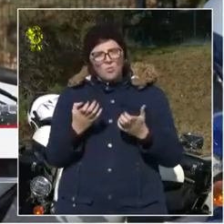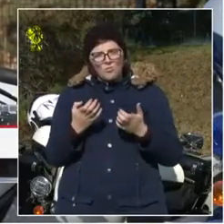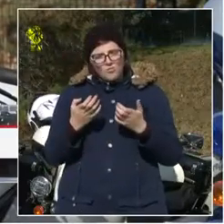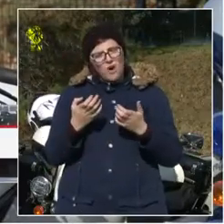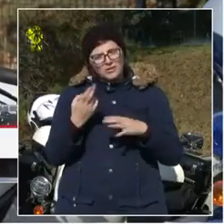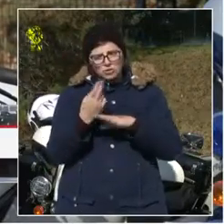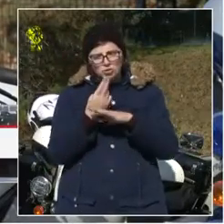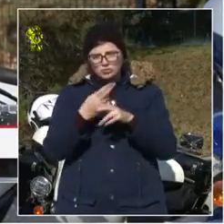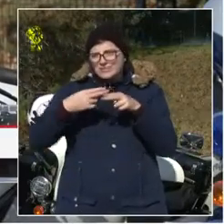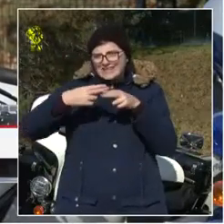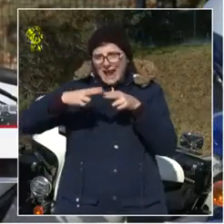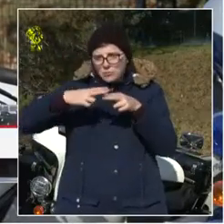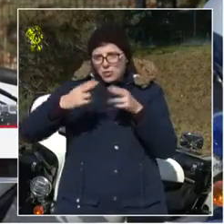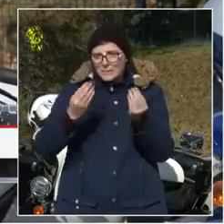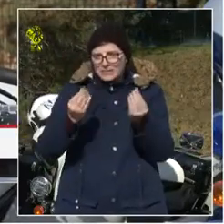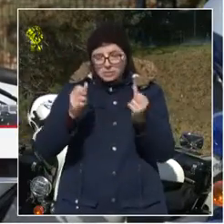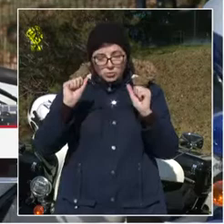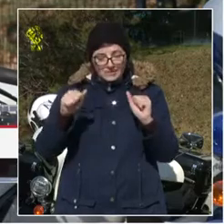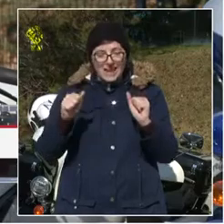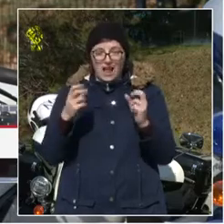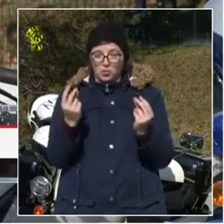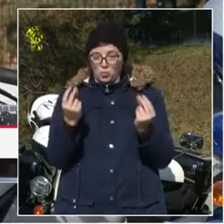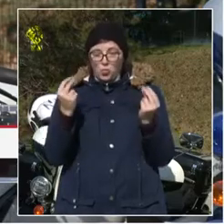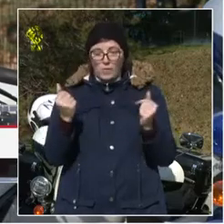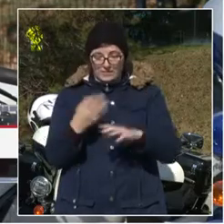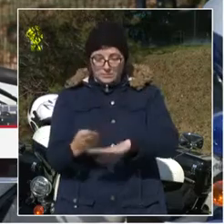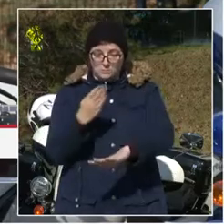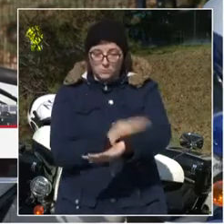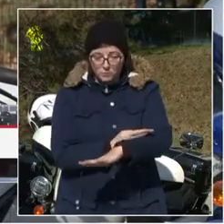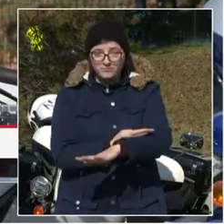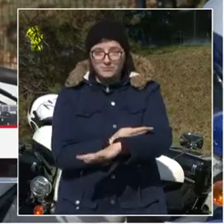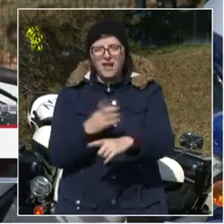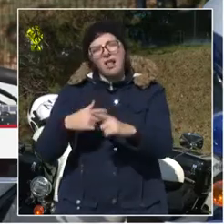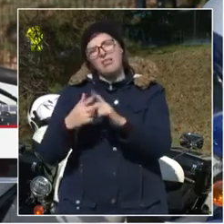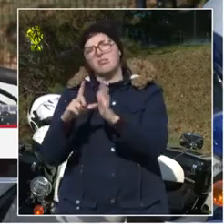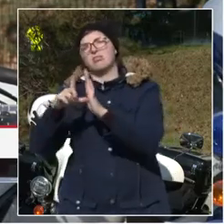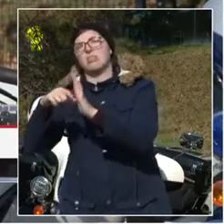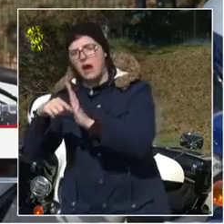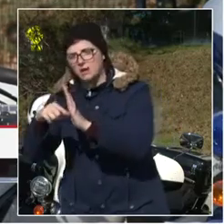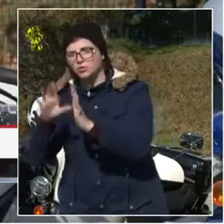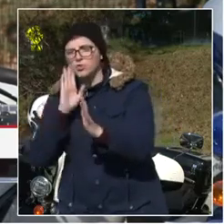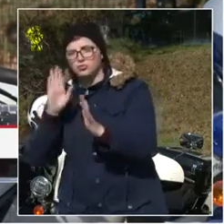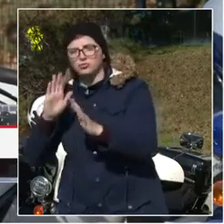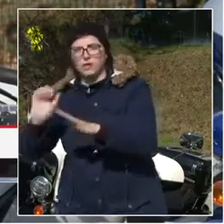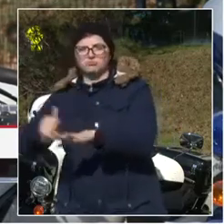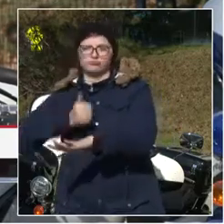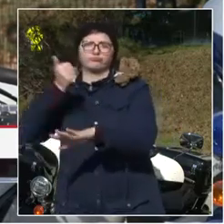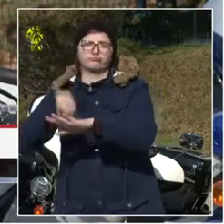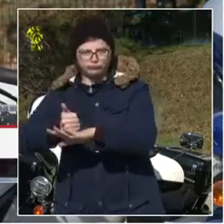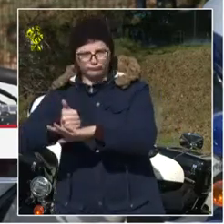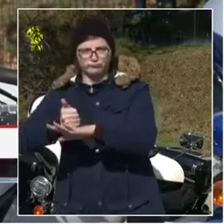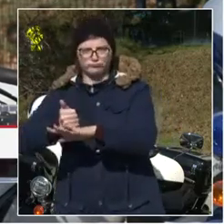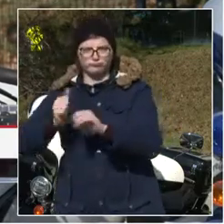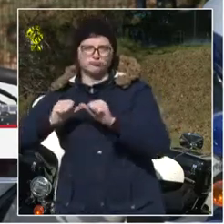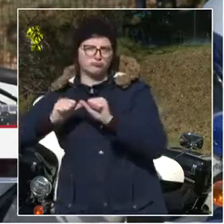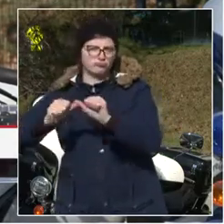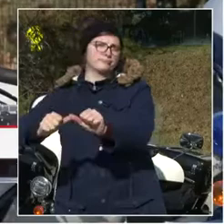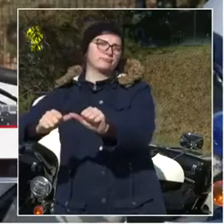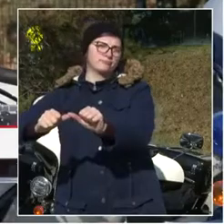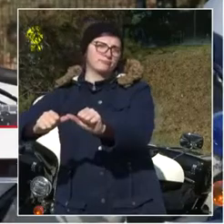materials to make improvements very quickly, very rapidly, and then we'll follow those improvements up with permanent